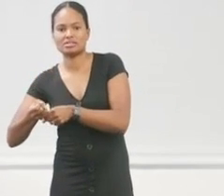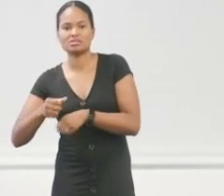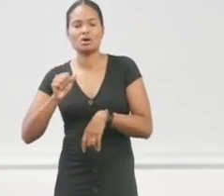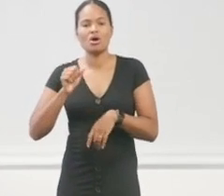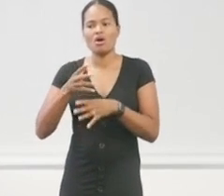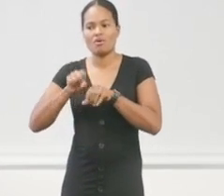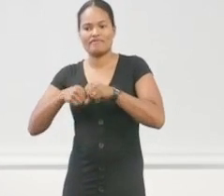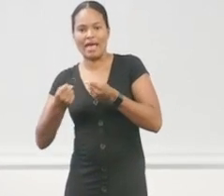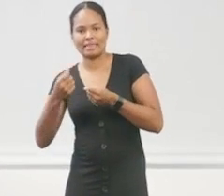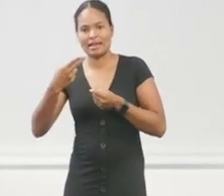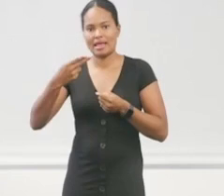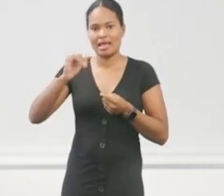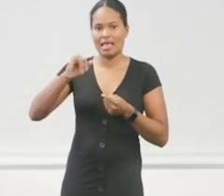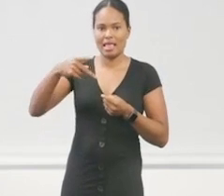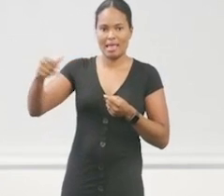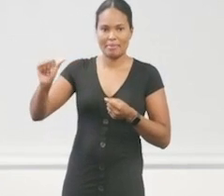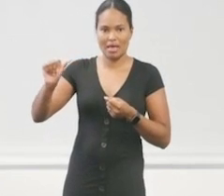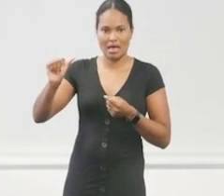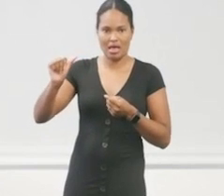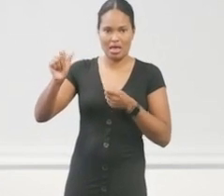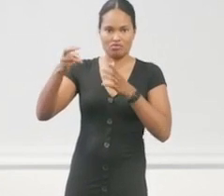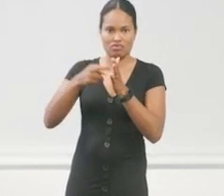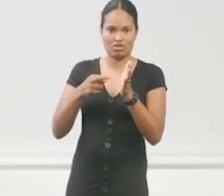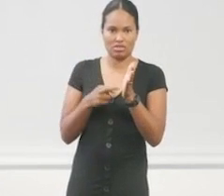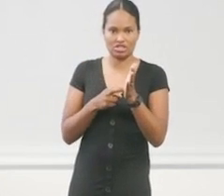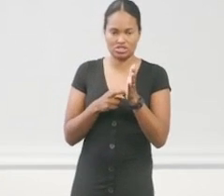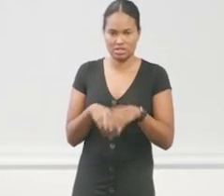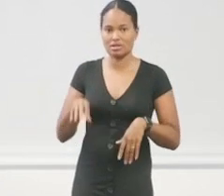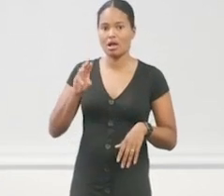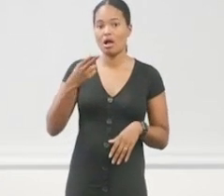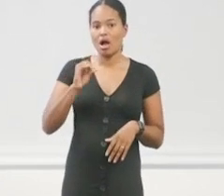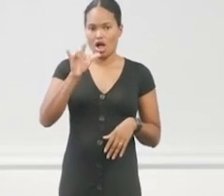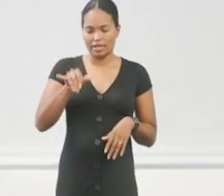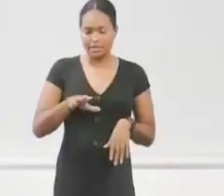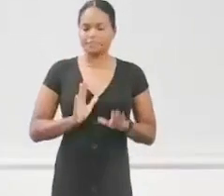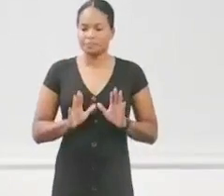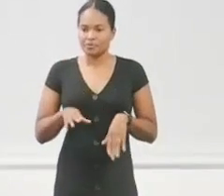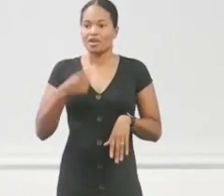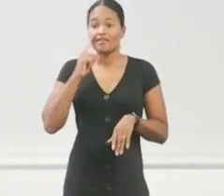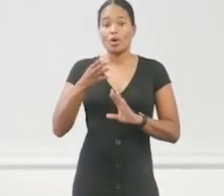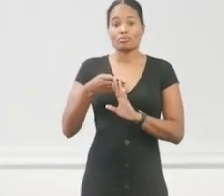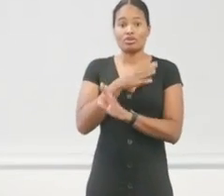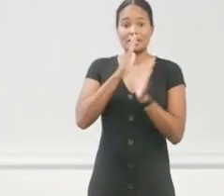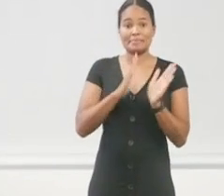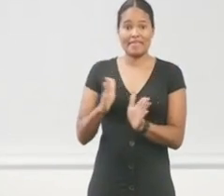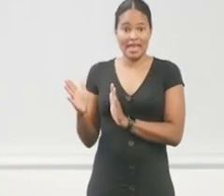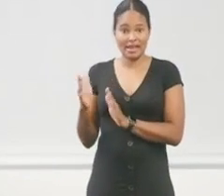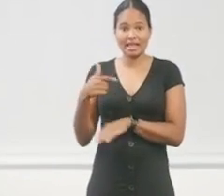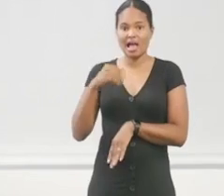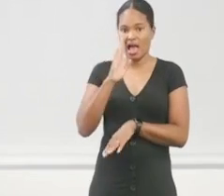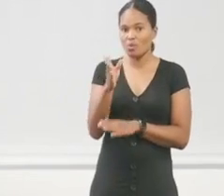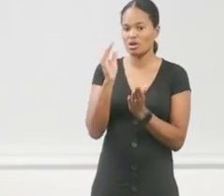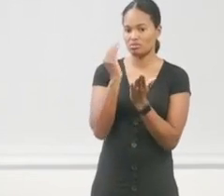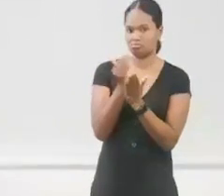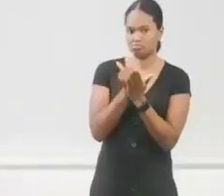HIPAA regulations. That would be something that I would definitely, in the pre-planning, make sure that we would line out in your